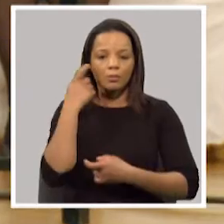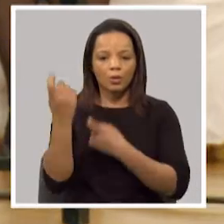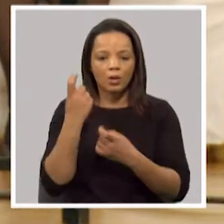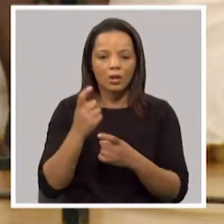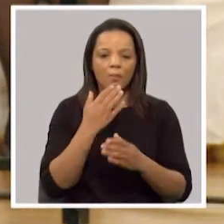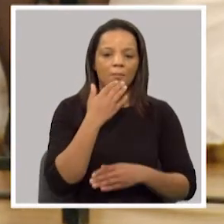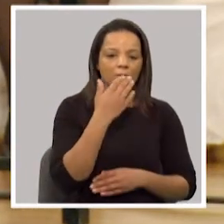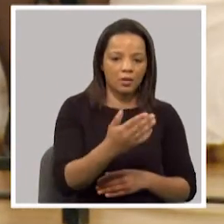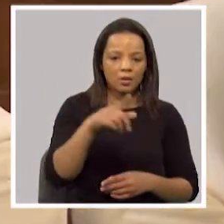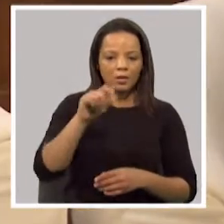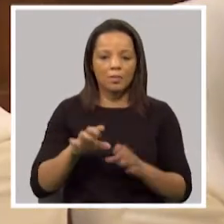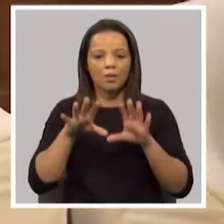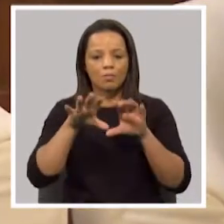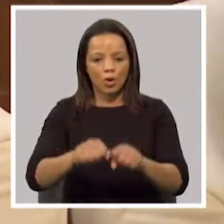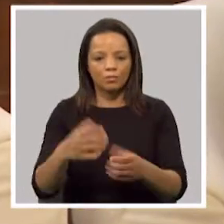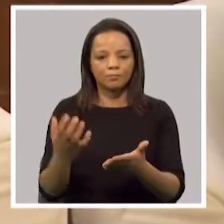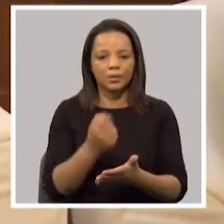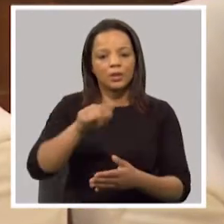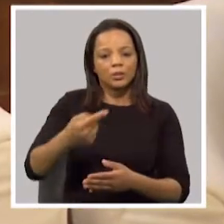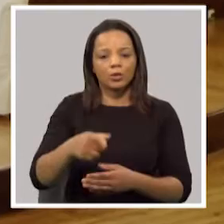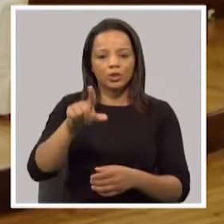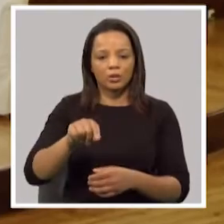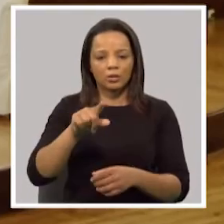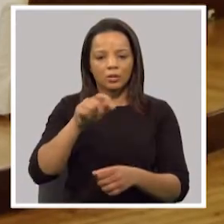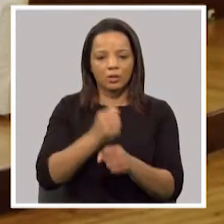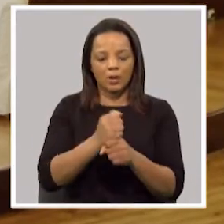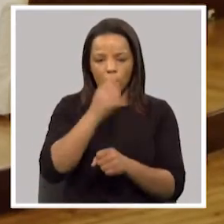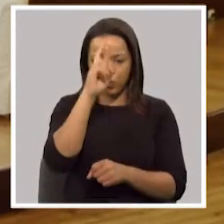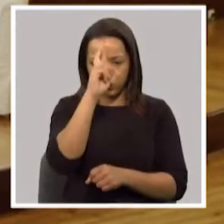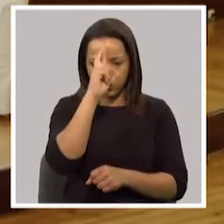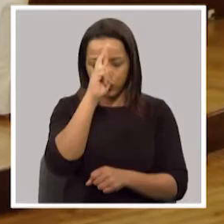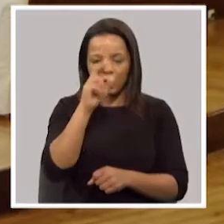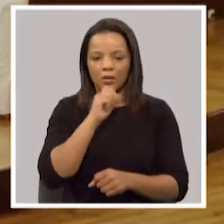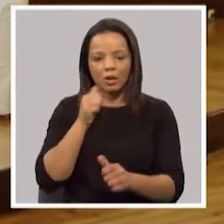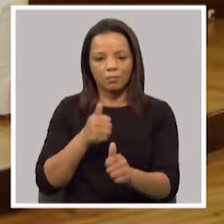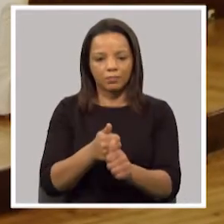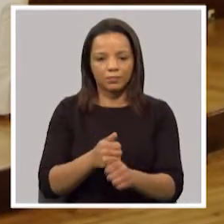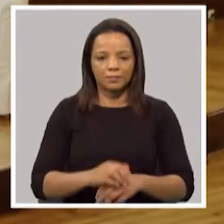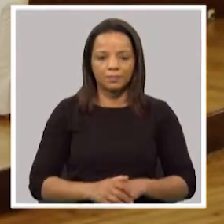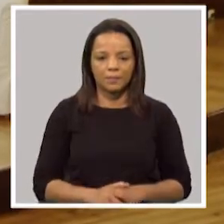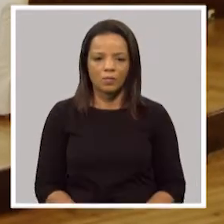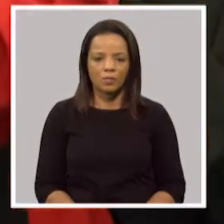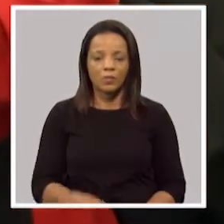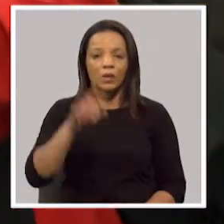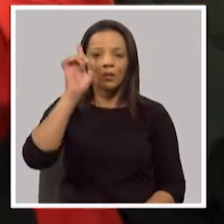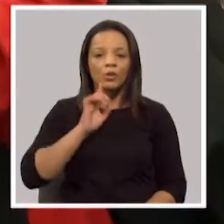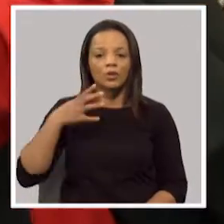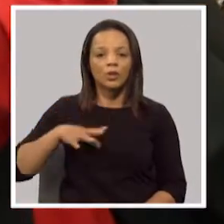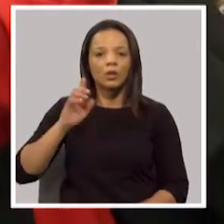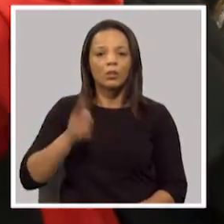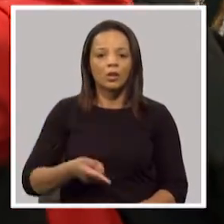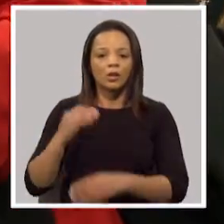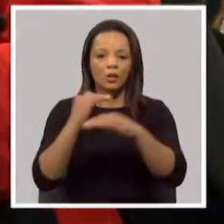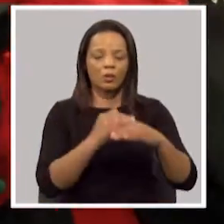You have to reach out, you have to ask for it, you have to grasp it, and then you have to work hard to fulfill it. As mulheres